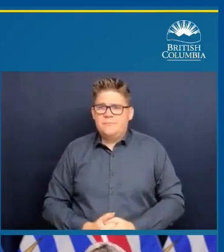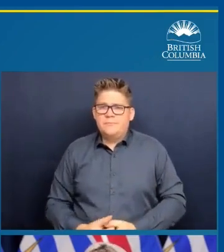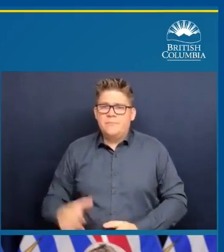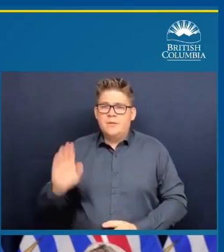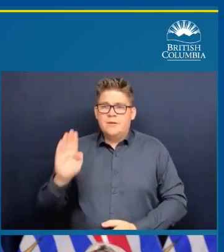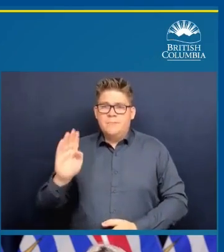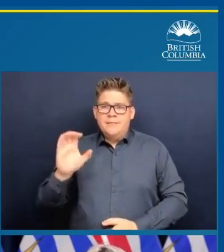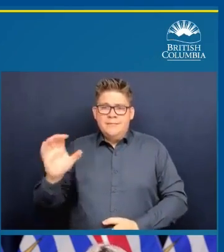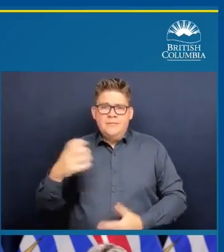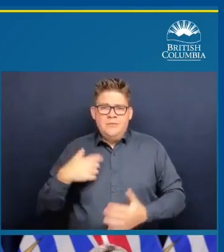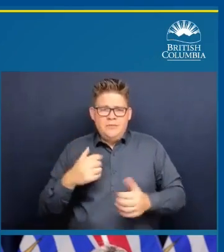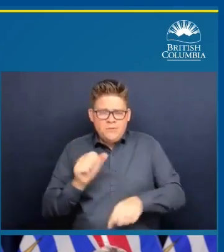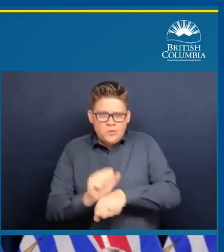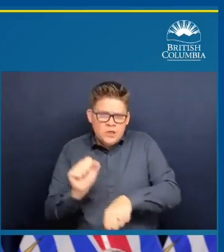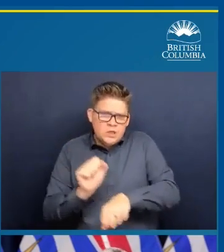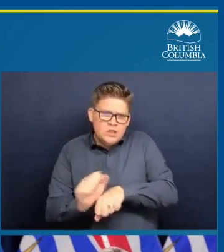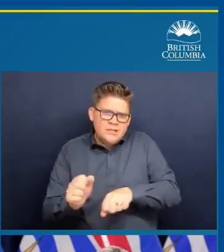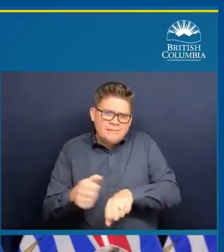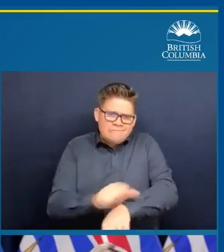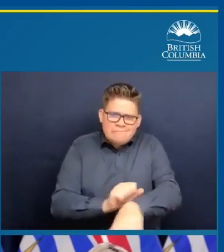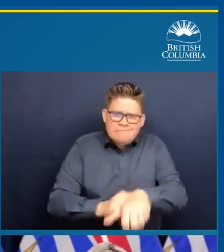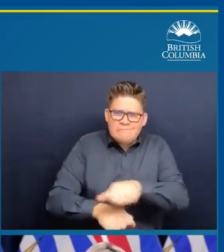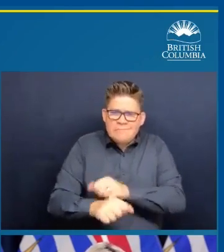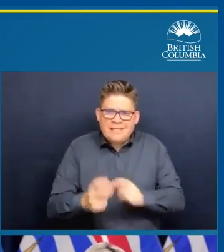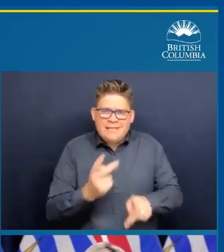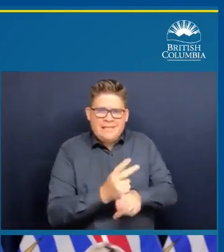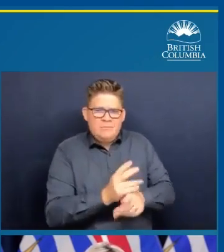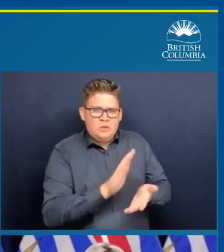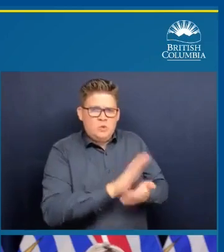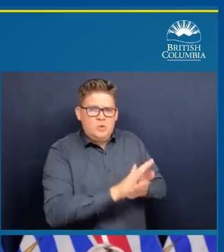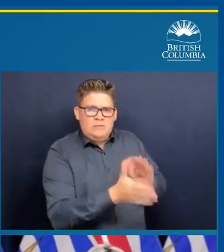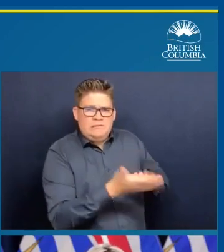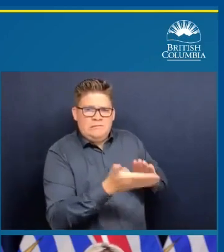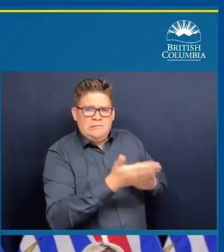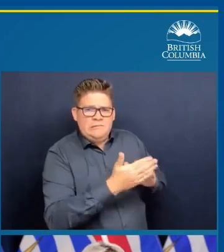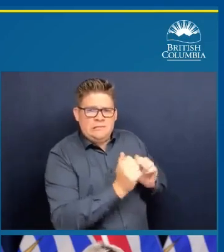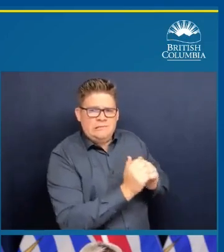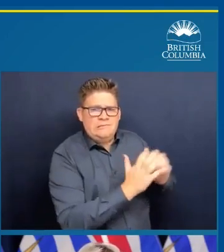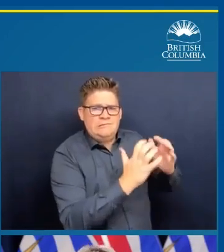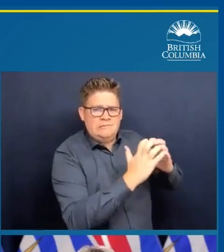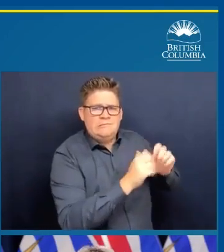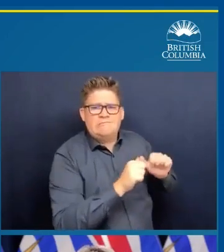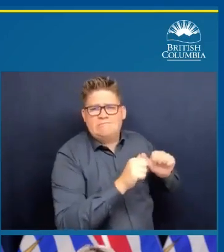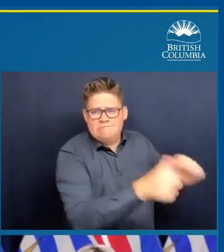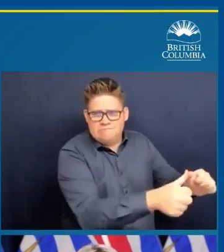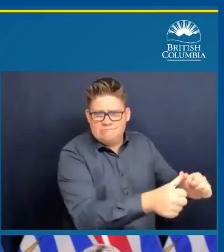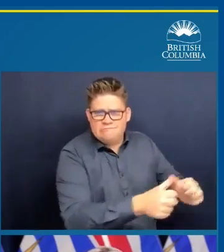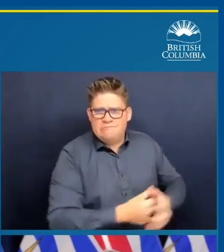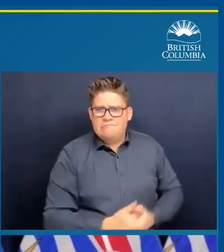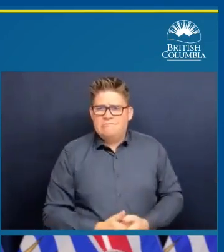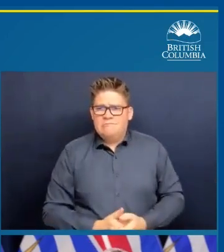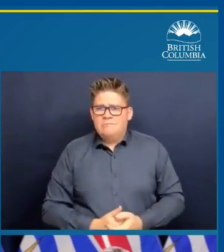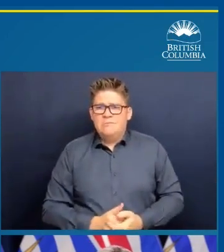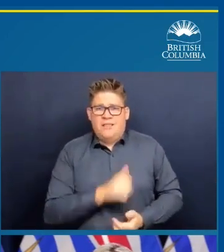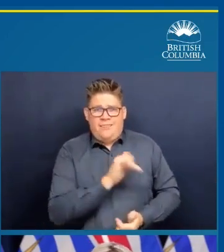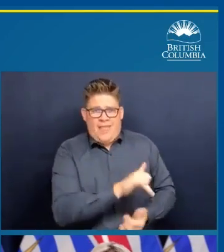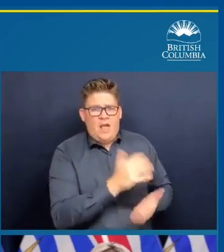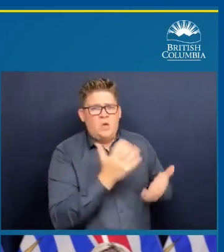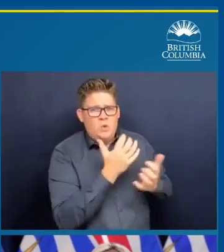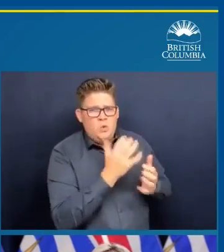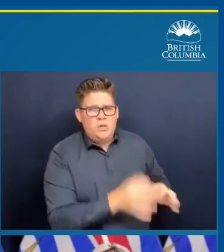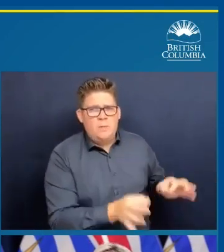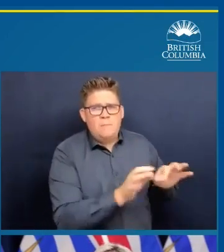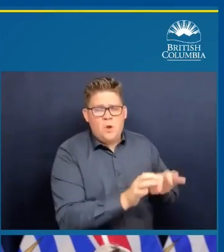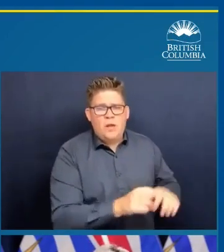we keep these essential environments open. And I really, again, our gratitude goes to all of the